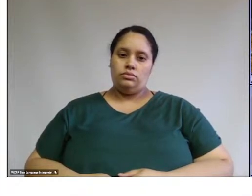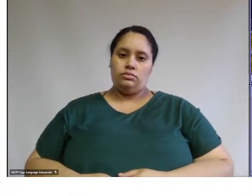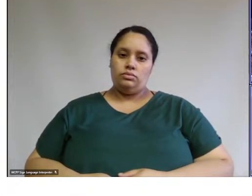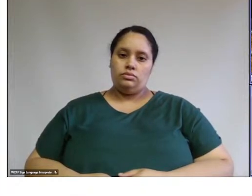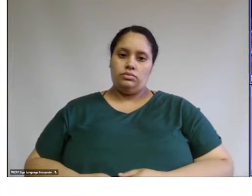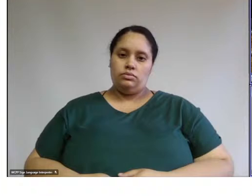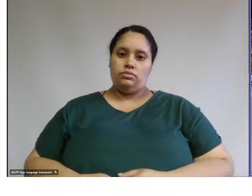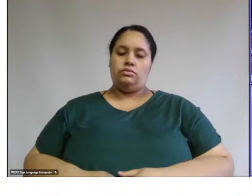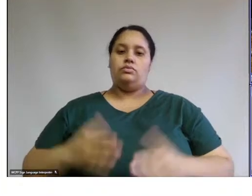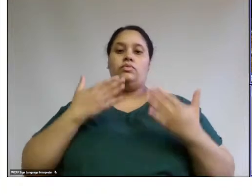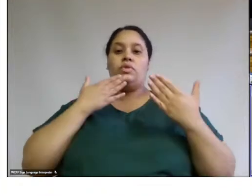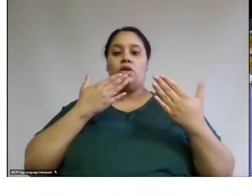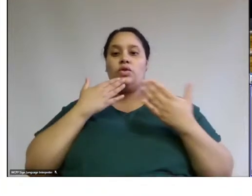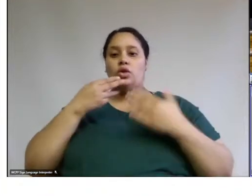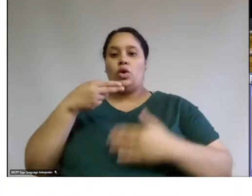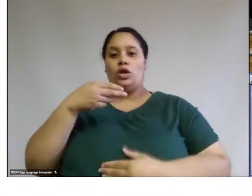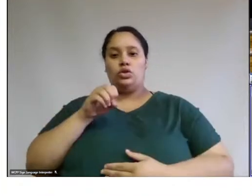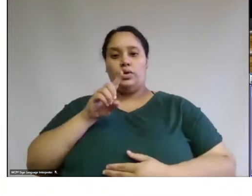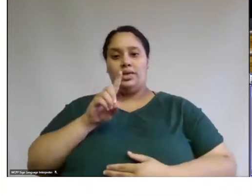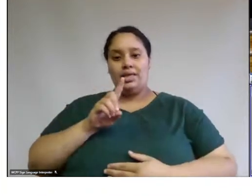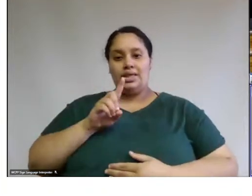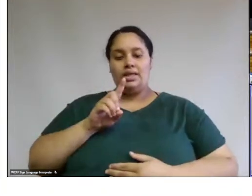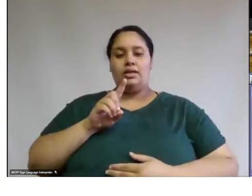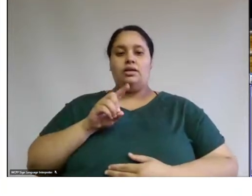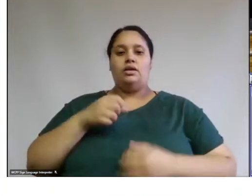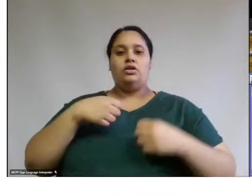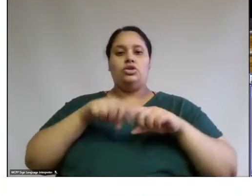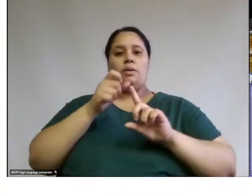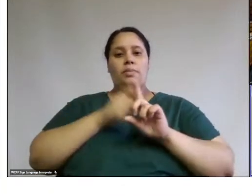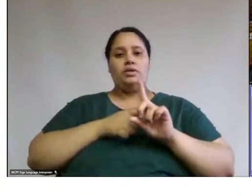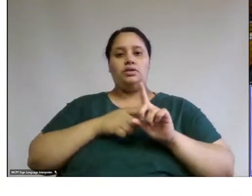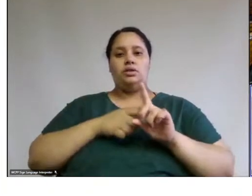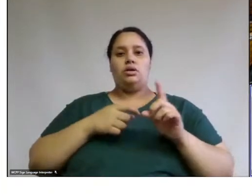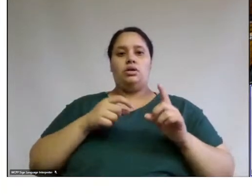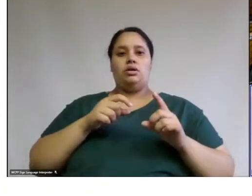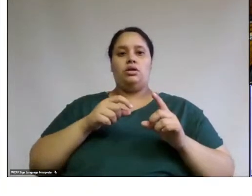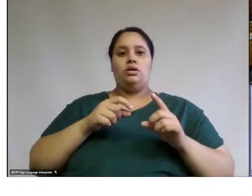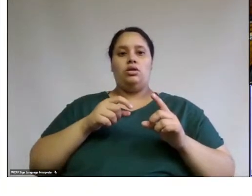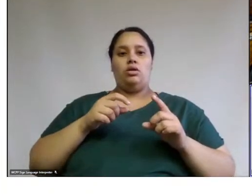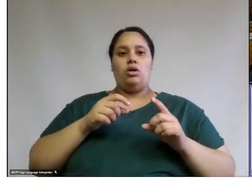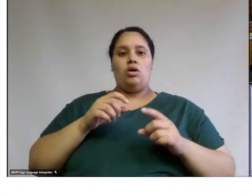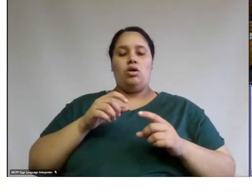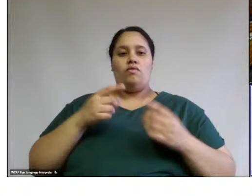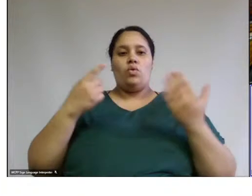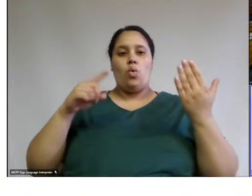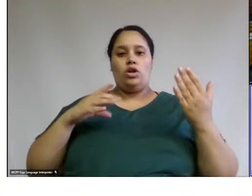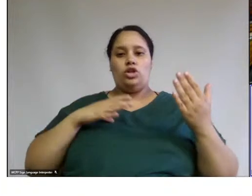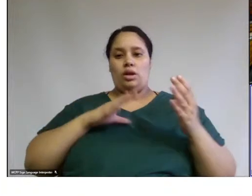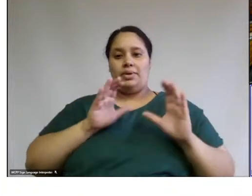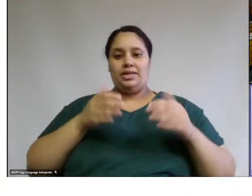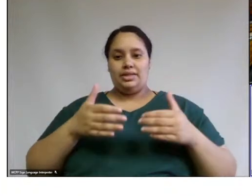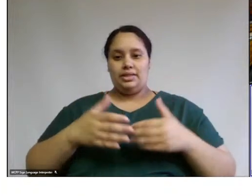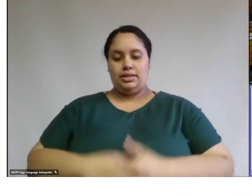mute. Thank you very much, HOD. Chairperson of the Audit Committee, is there any